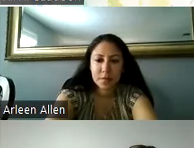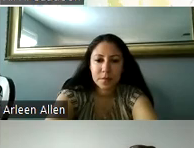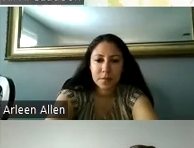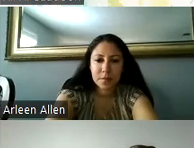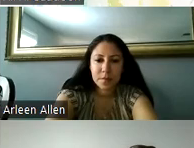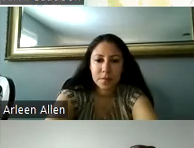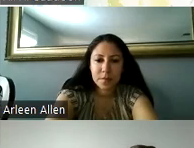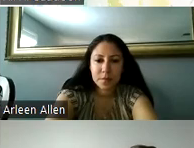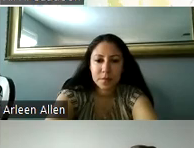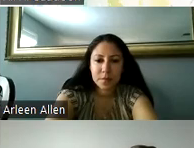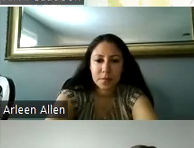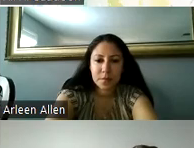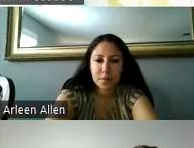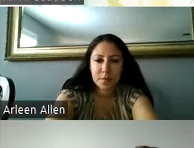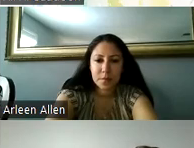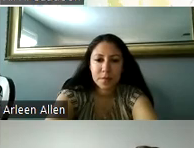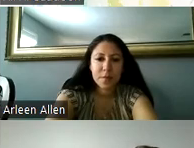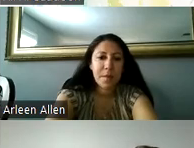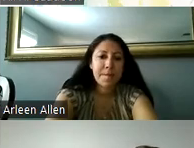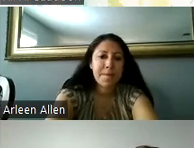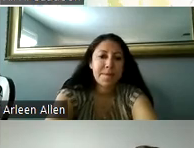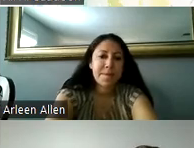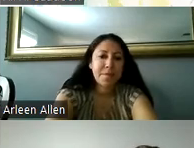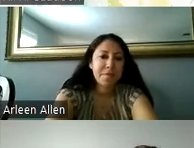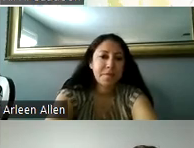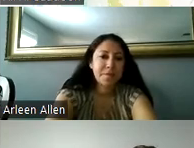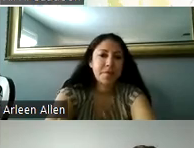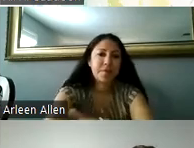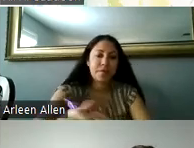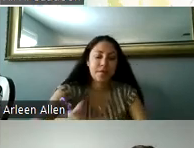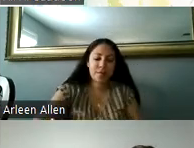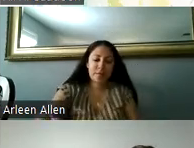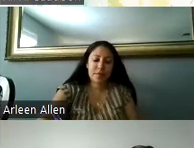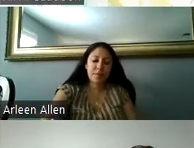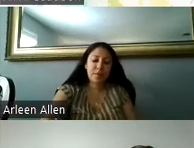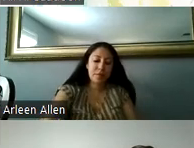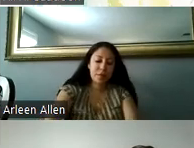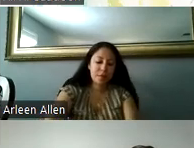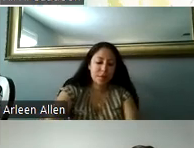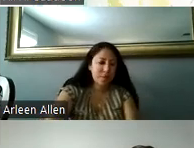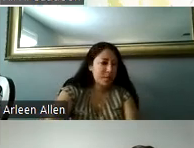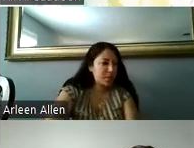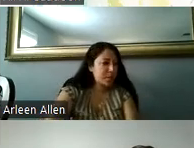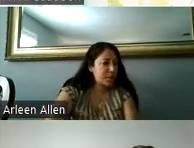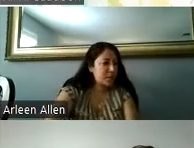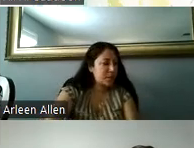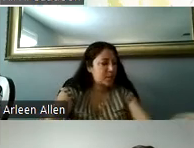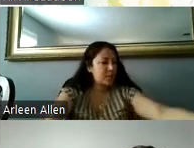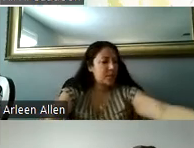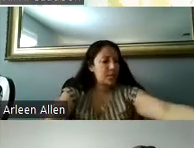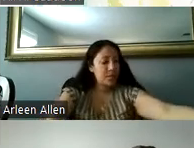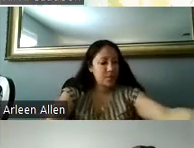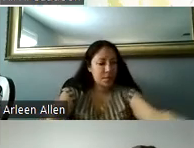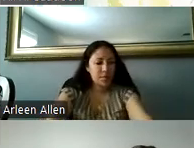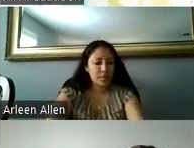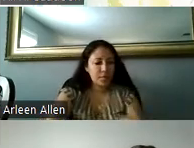our first presenter for our meeting today, Robert Bohan Lara. Rob is a certified Medi-Cal senior peer support specialist for the